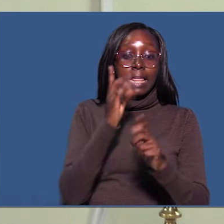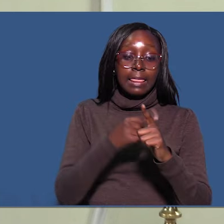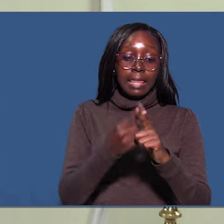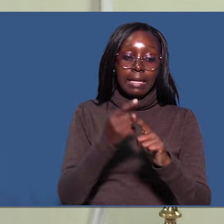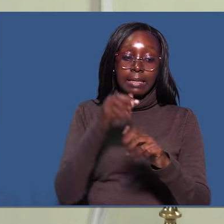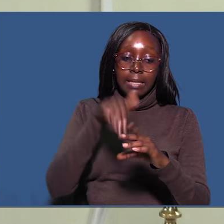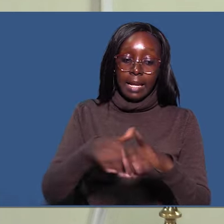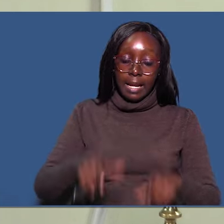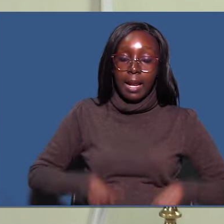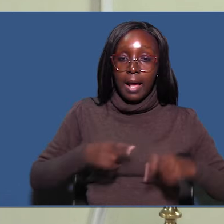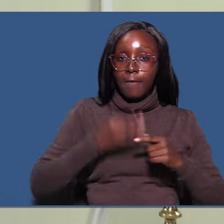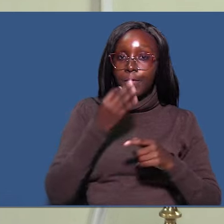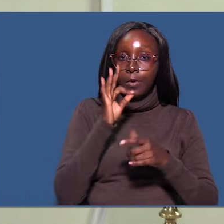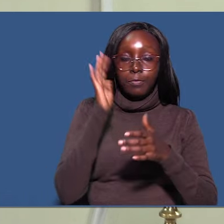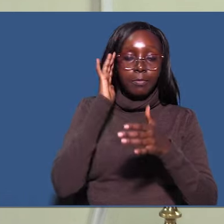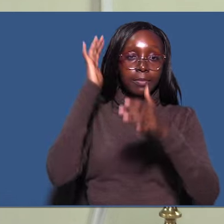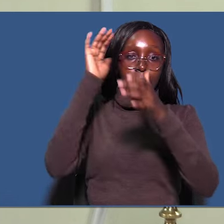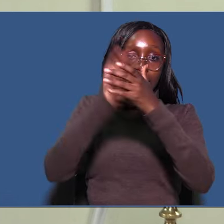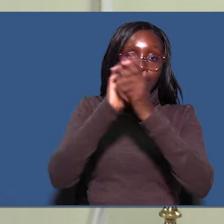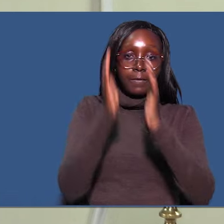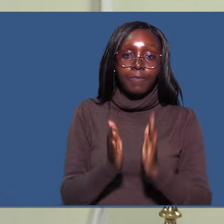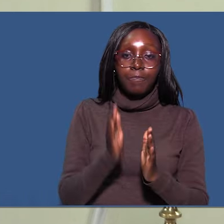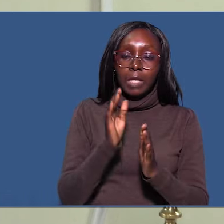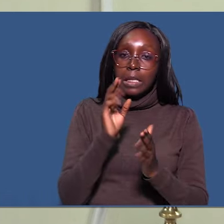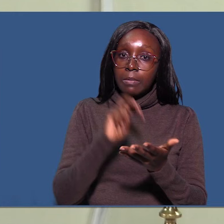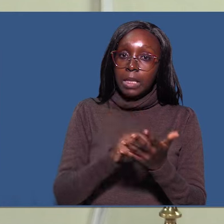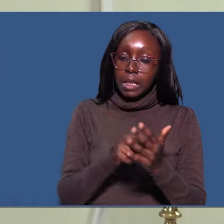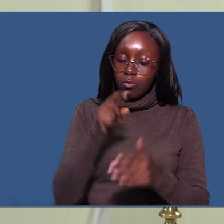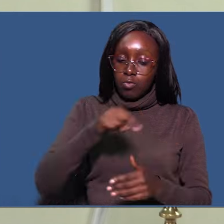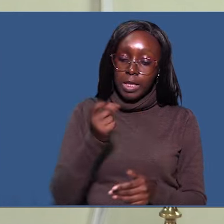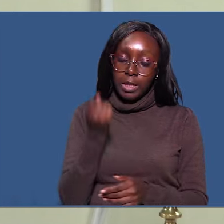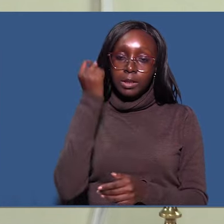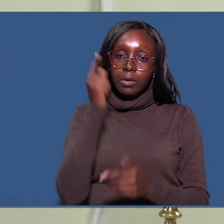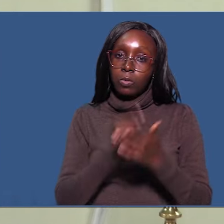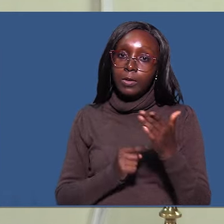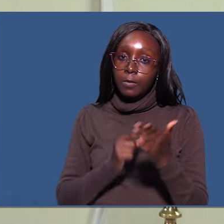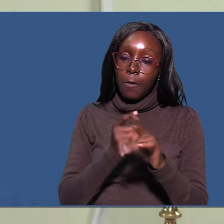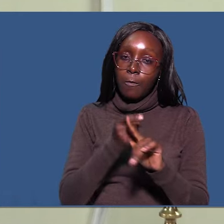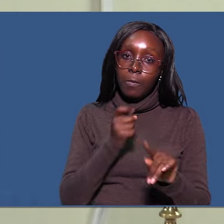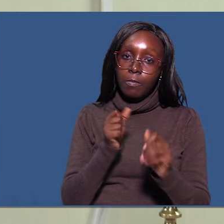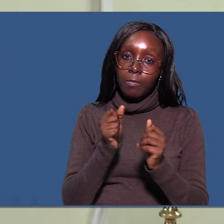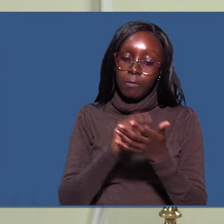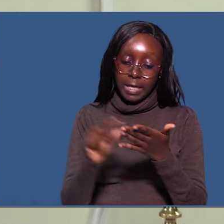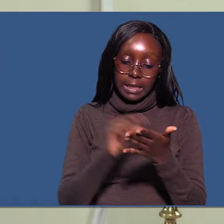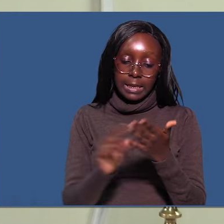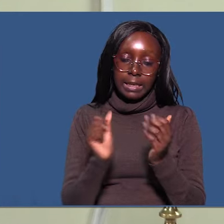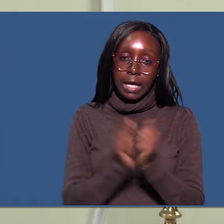life. And that's what we are looking at. So what can we pick from verse 17?